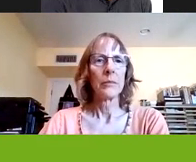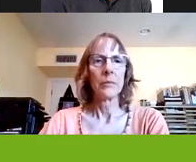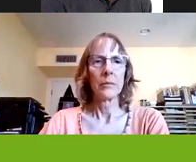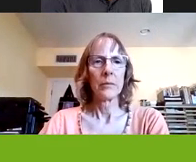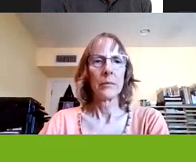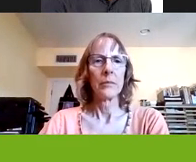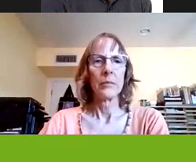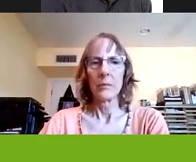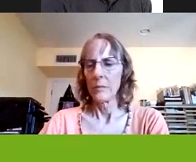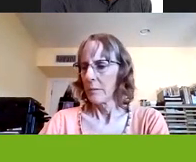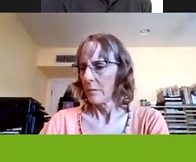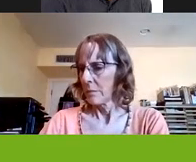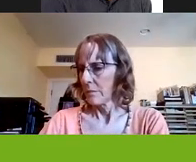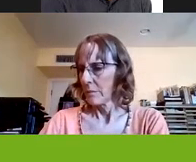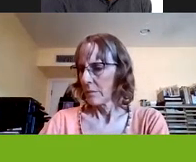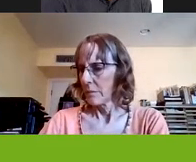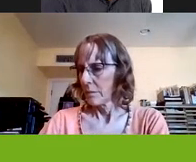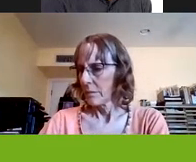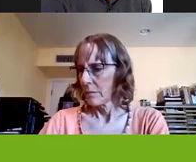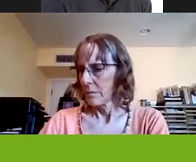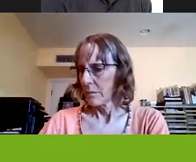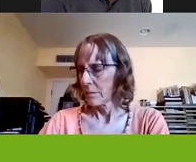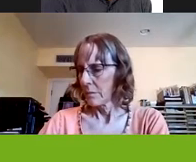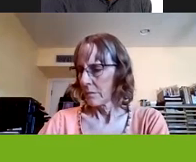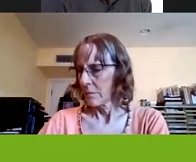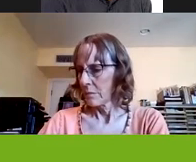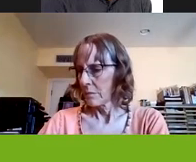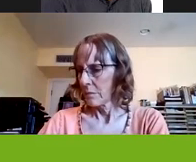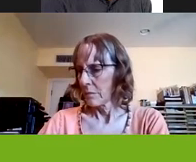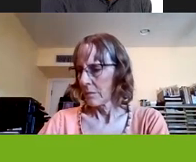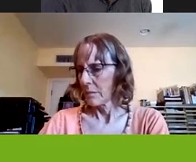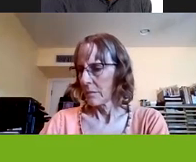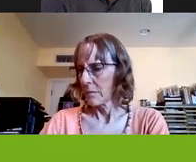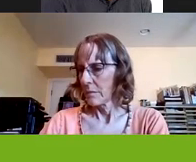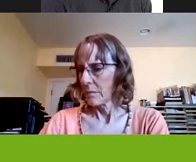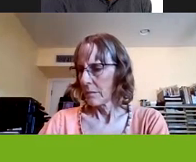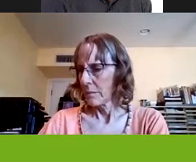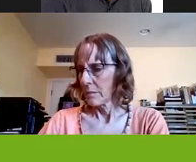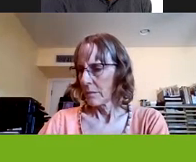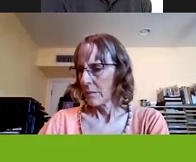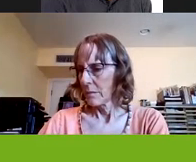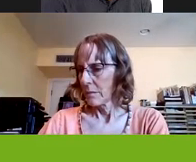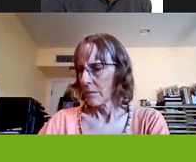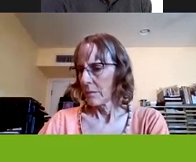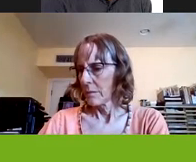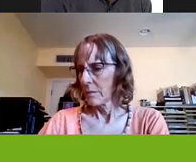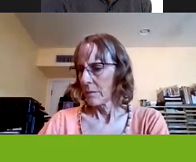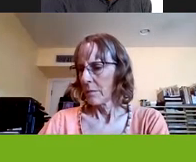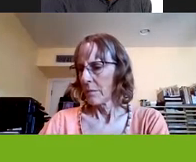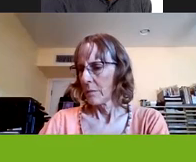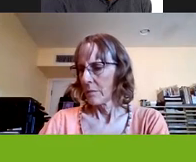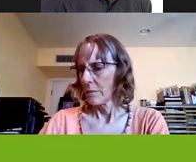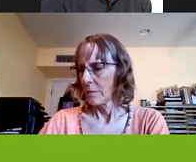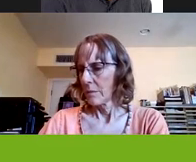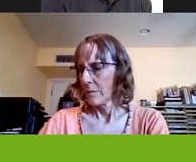diversity, and advocate for diversity and for the inclusion of all. So again, as you think about the TAR